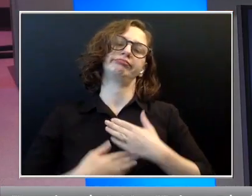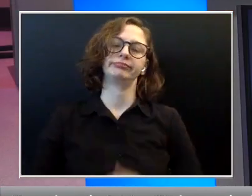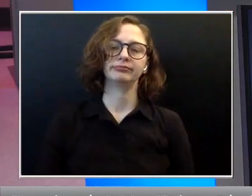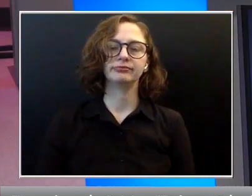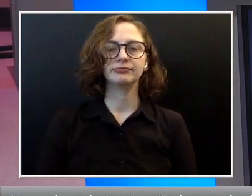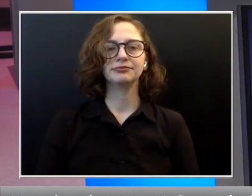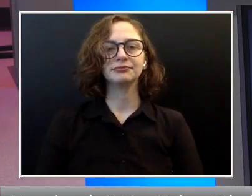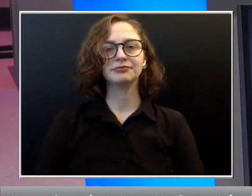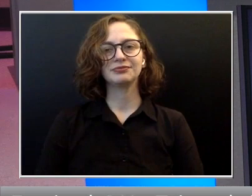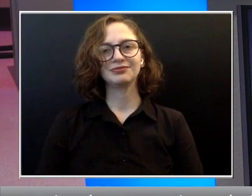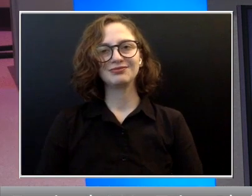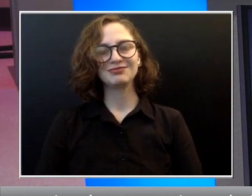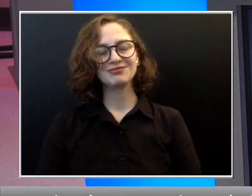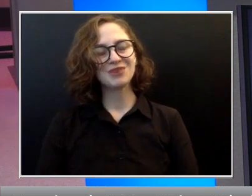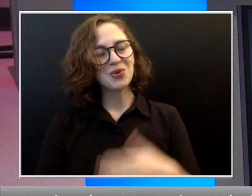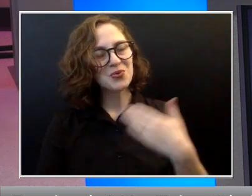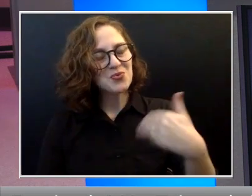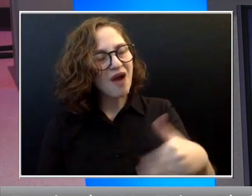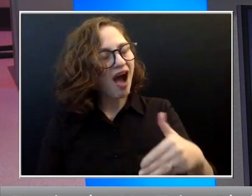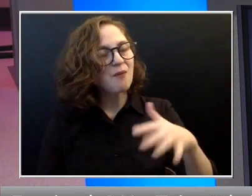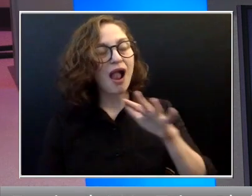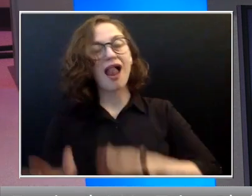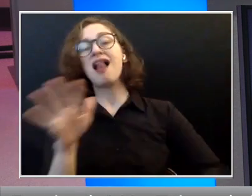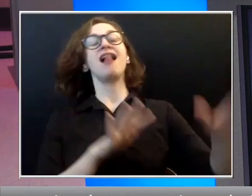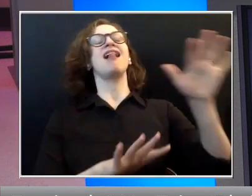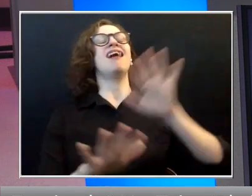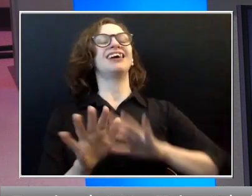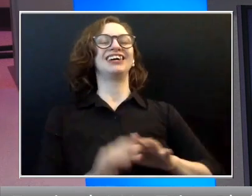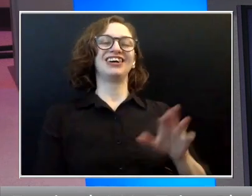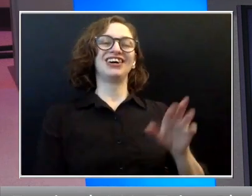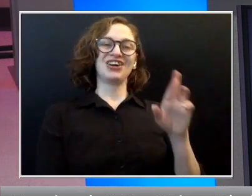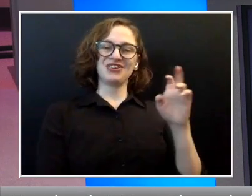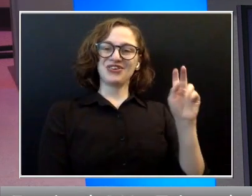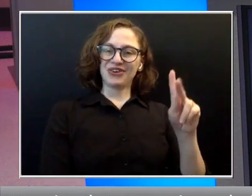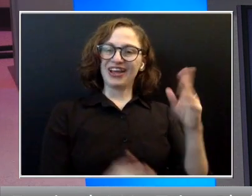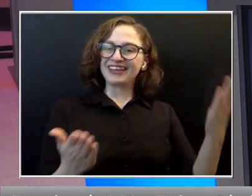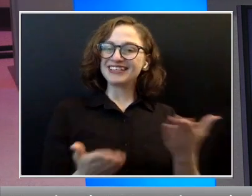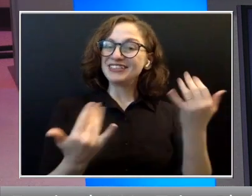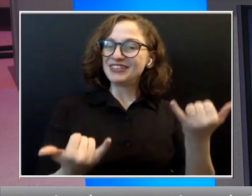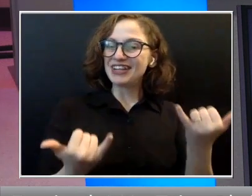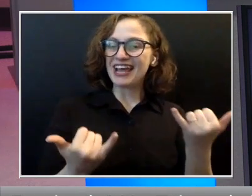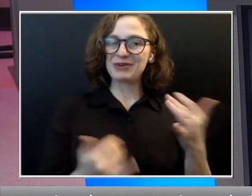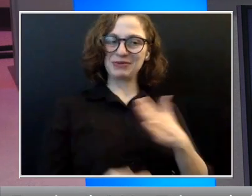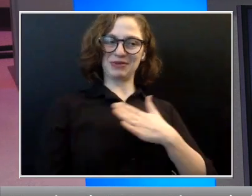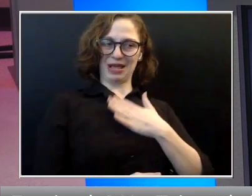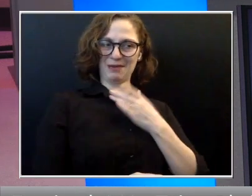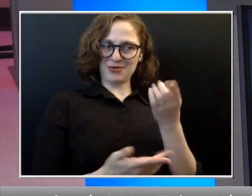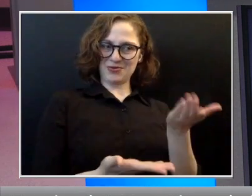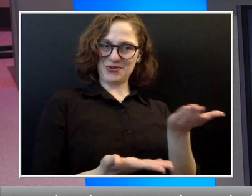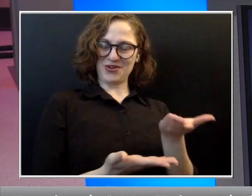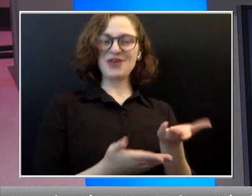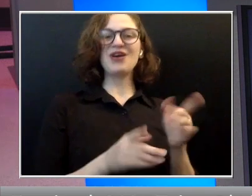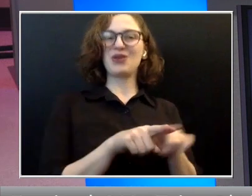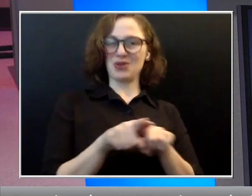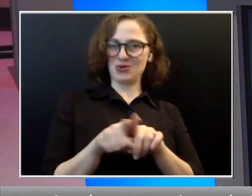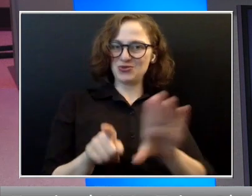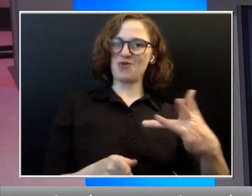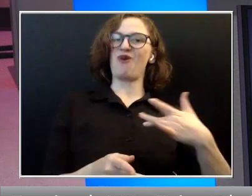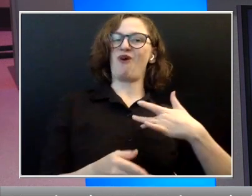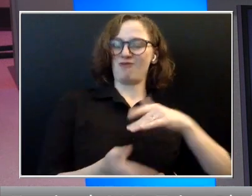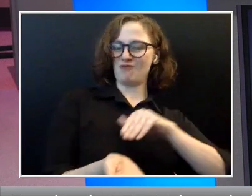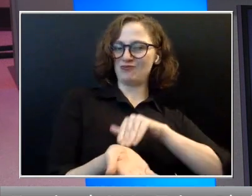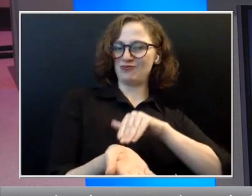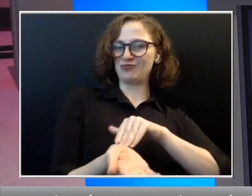What a whirlwind. Rick joins us in studio today. We are so glad to have you, along with your cardiologist. We have Dr. Zubair Shah